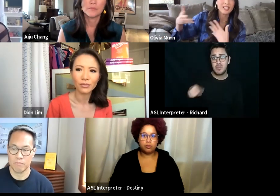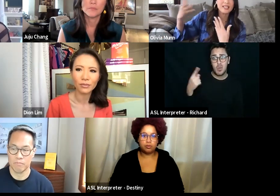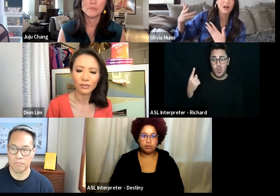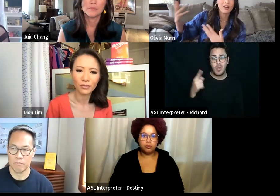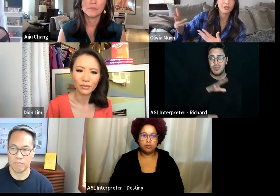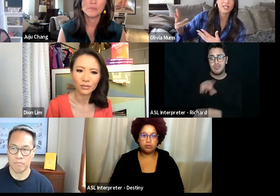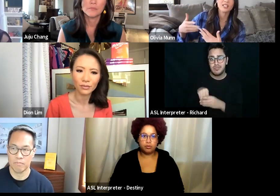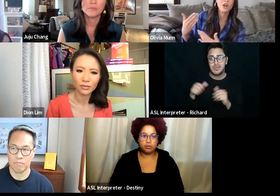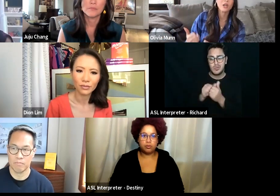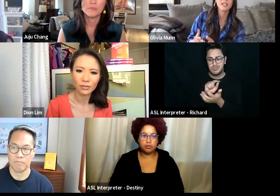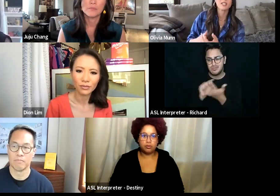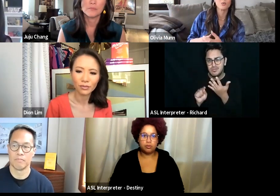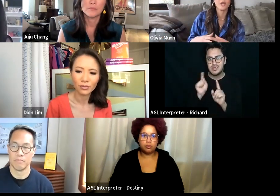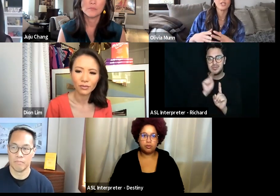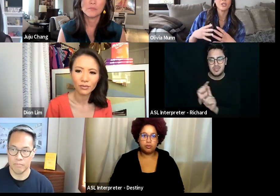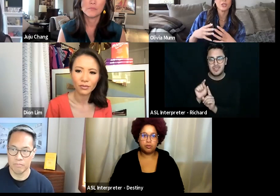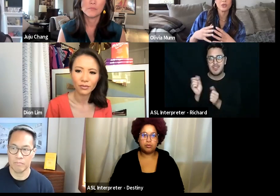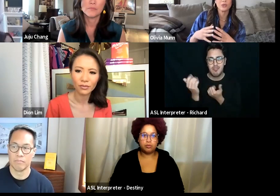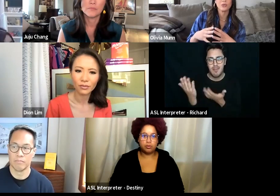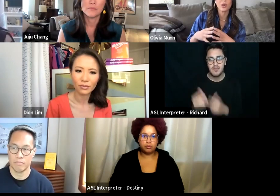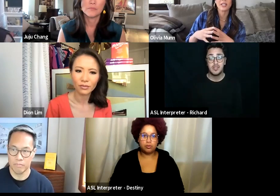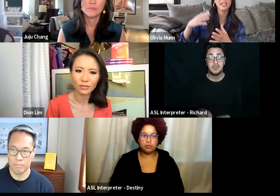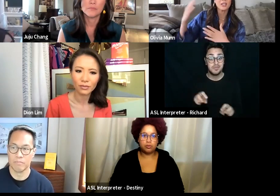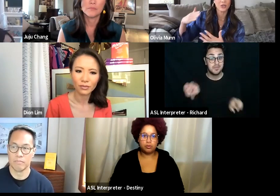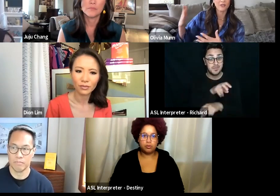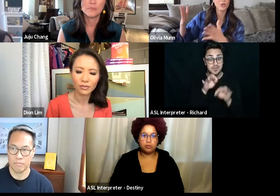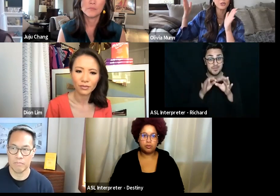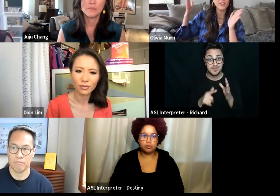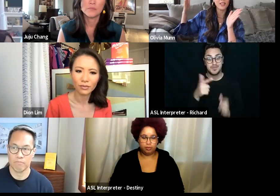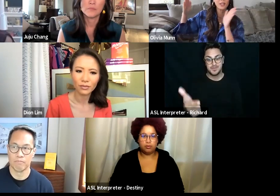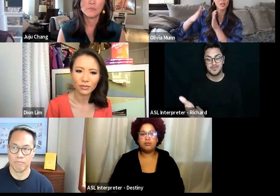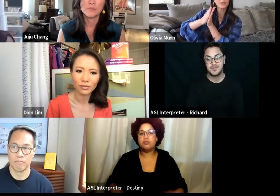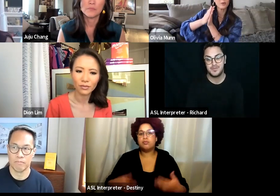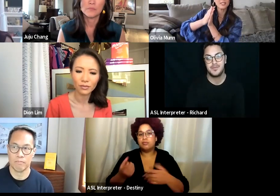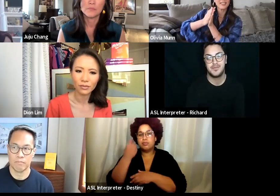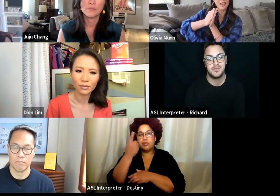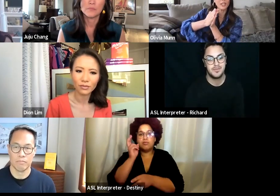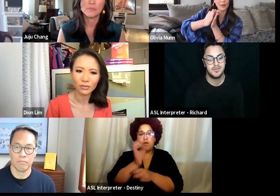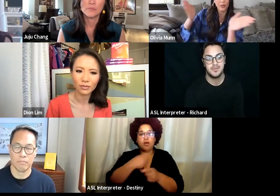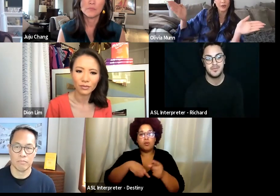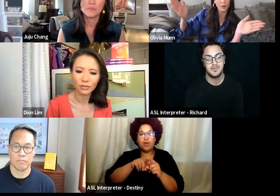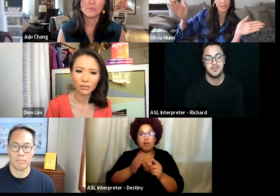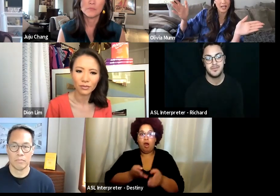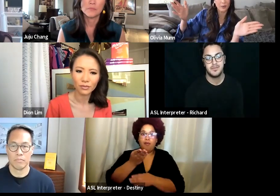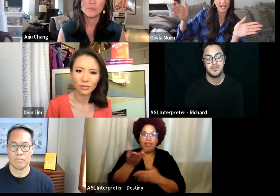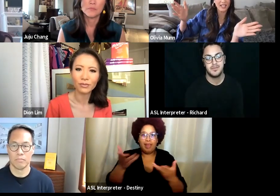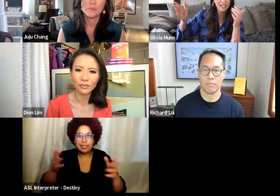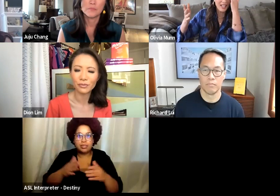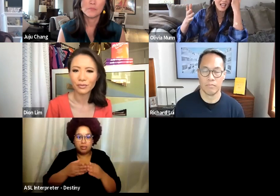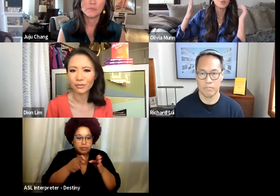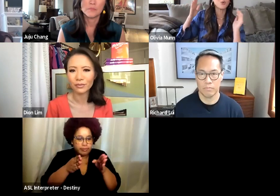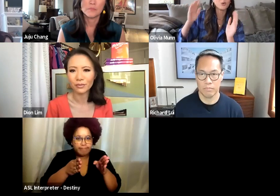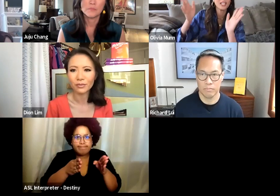in these offers. And it's hard because when you are getting certain offers, only it's almost like that, only that window opens up,